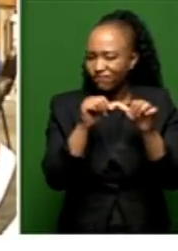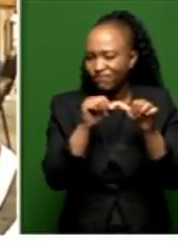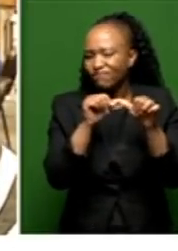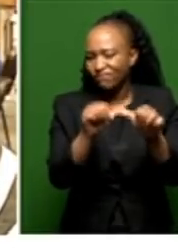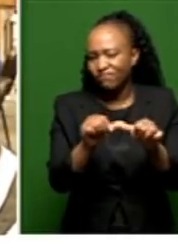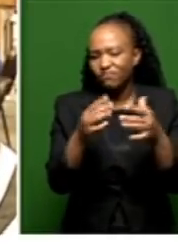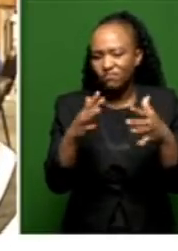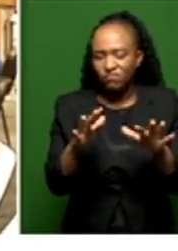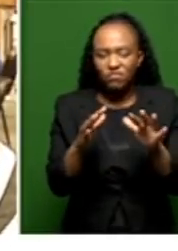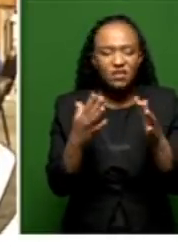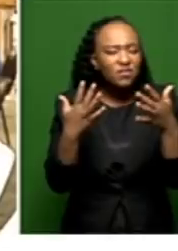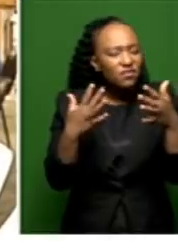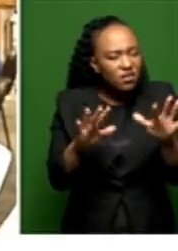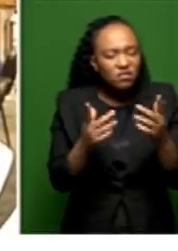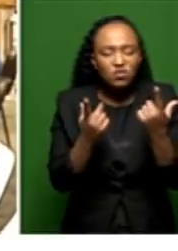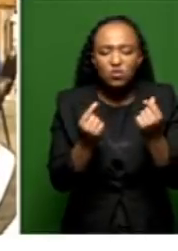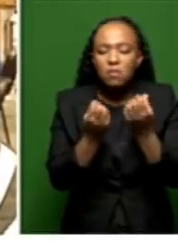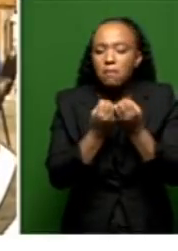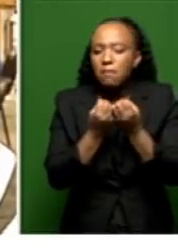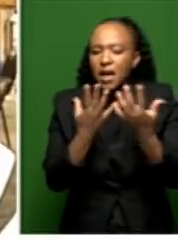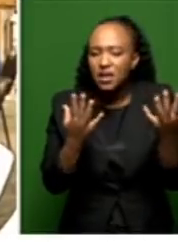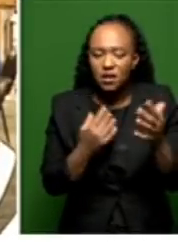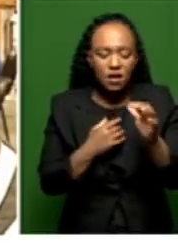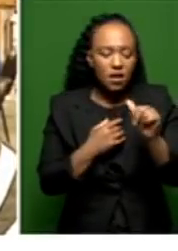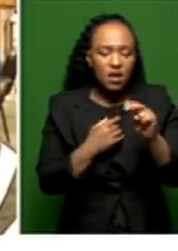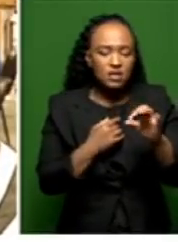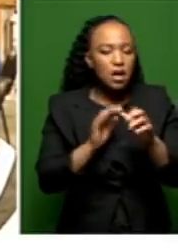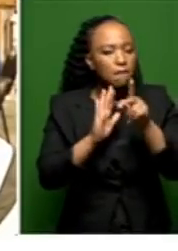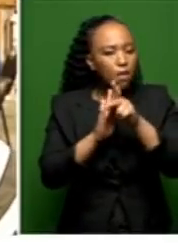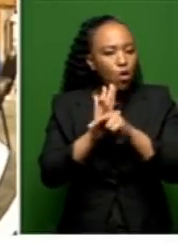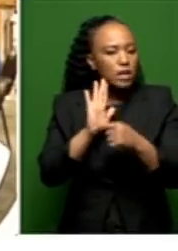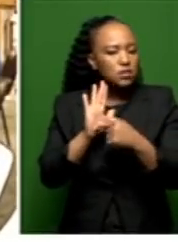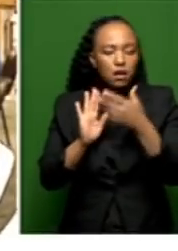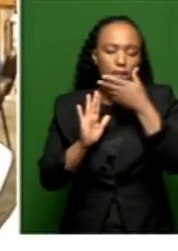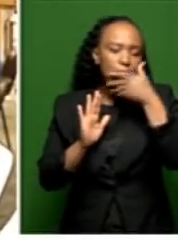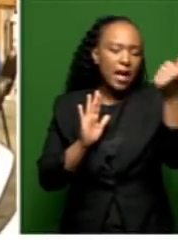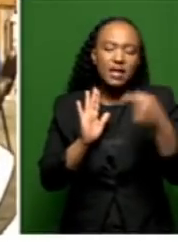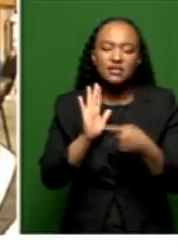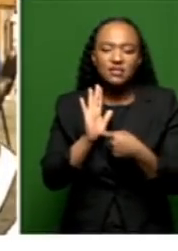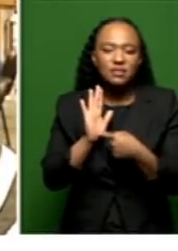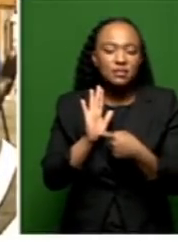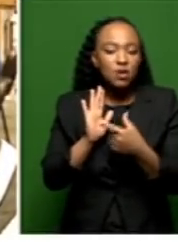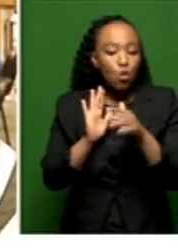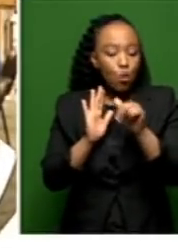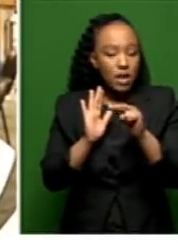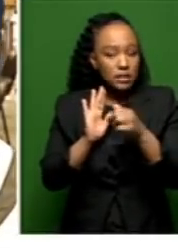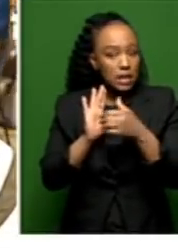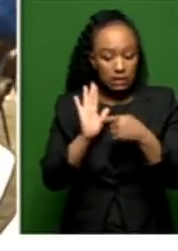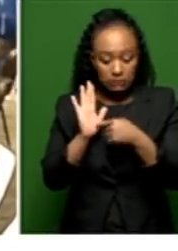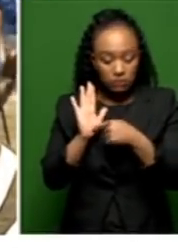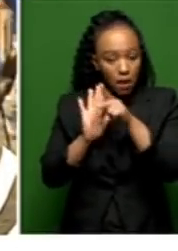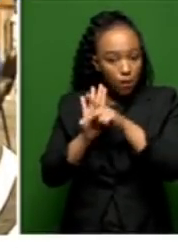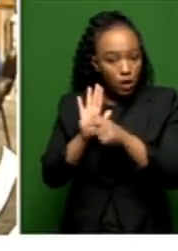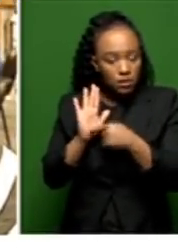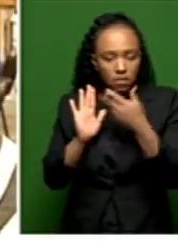through various things because the ANC has amazing policies. One of the best policies, in my opinion, sit with the ANC, but they